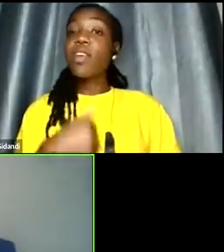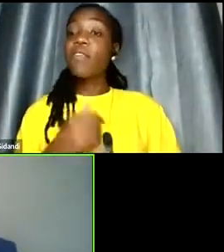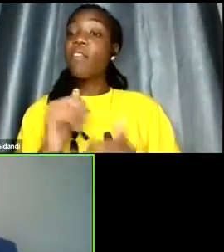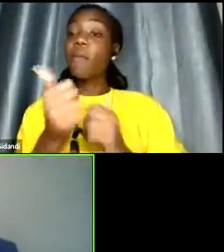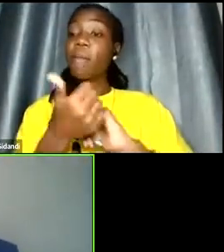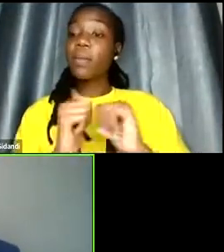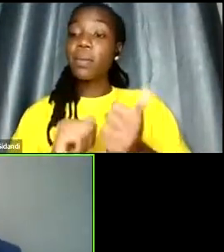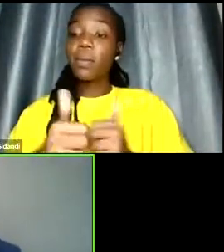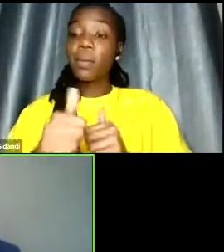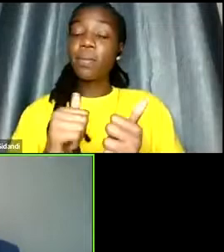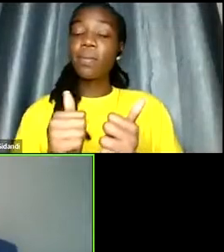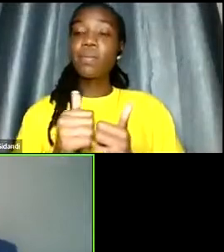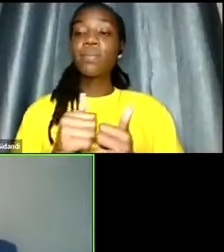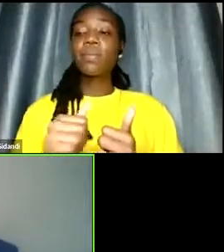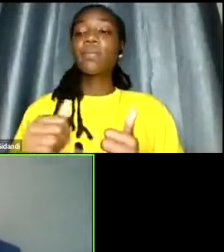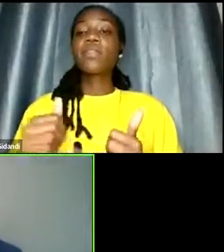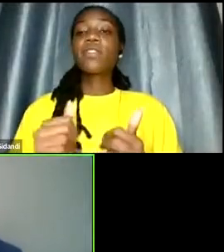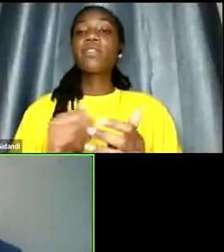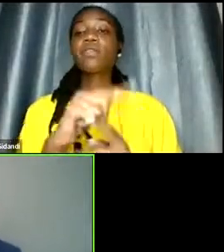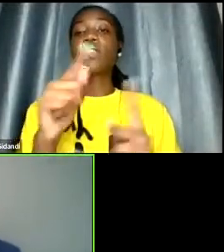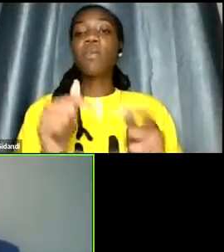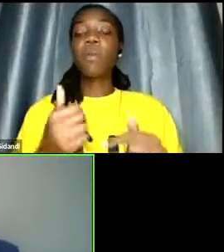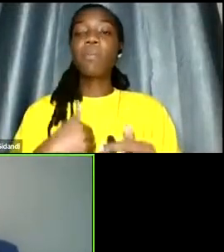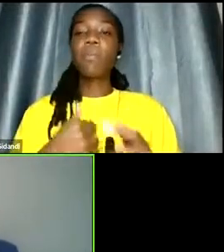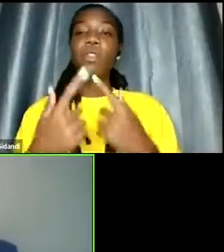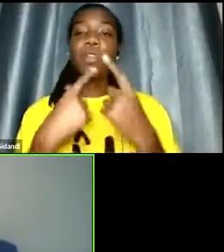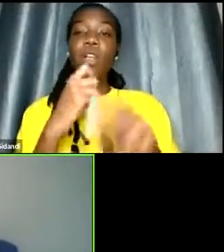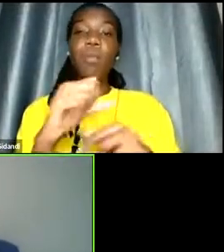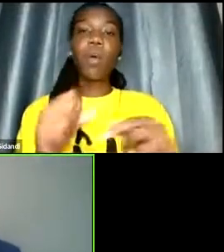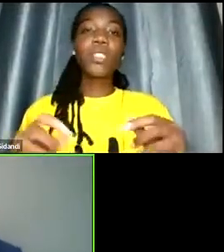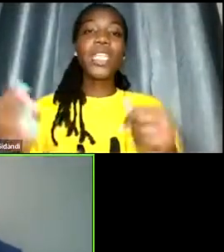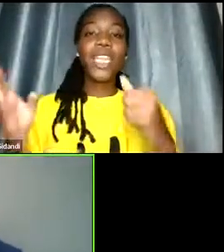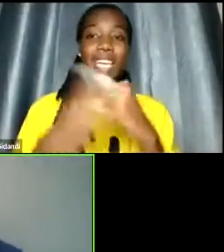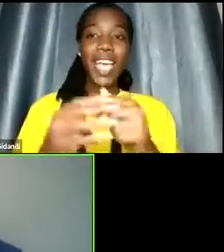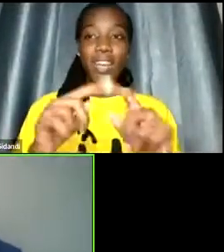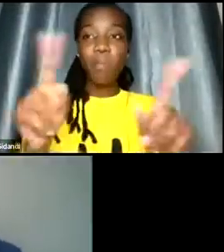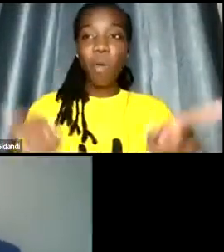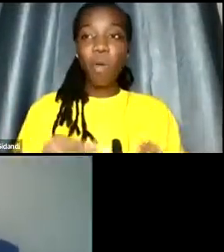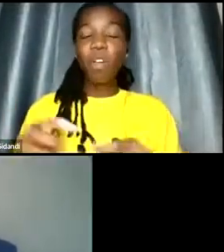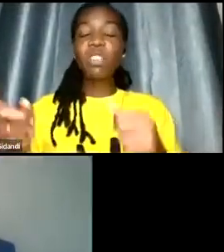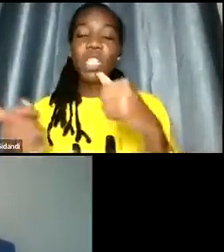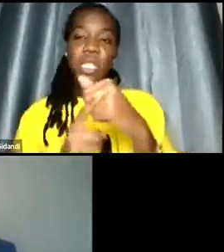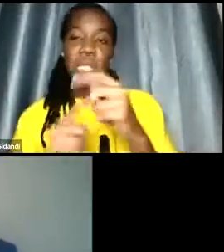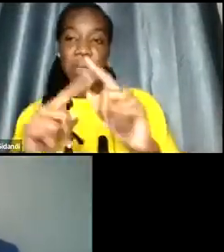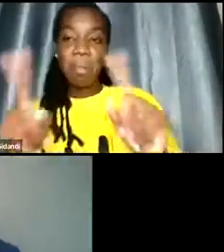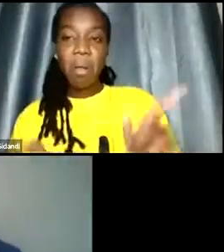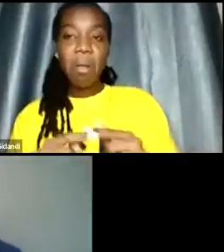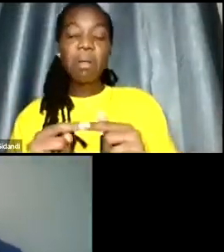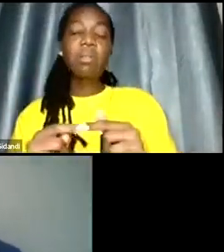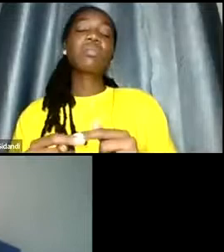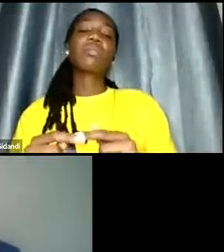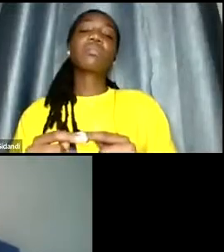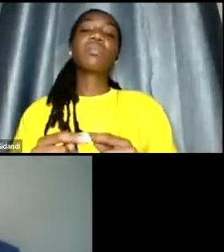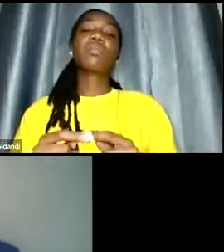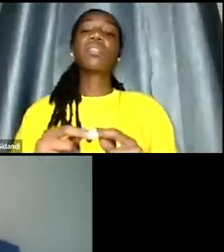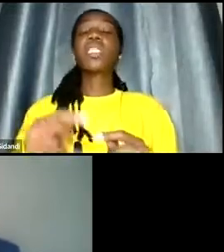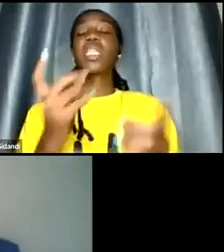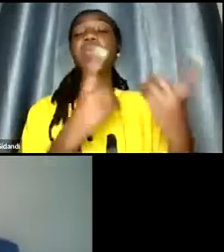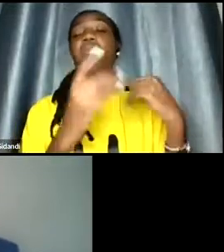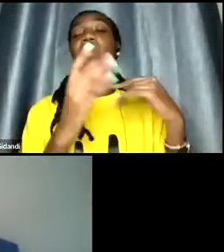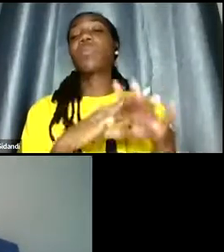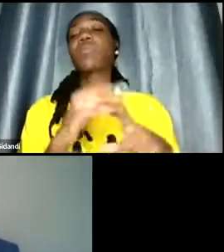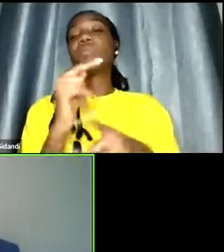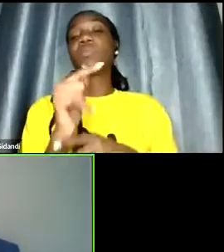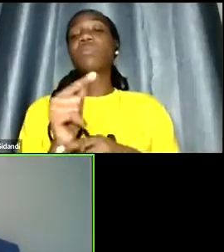determine. Remember, I talked about the 9-box grid, the 6-box grid, whatever the number, even 4-box grid, if you want to go really, really basic and simple.